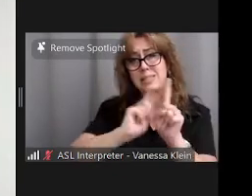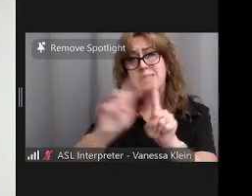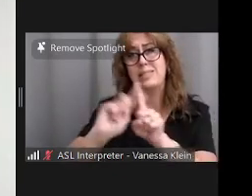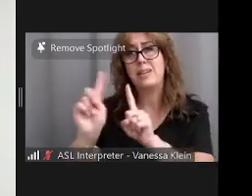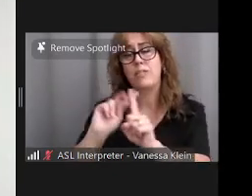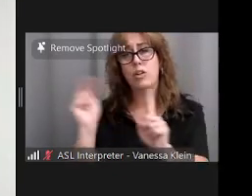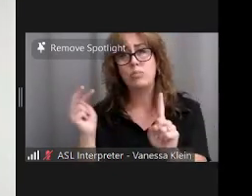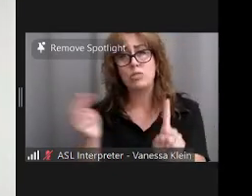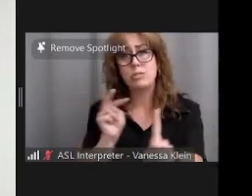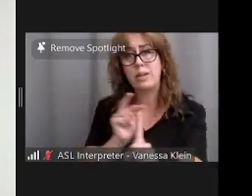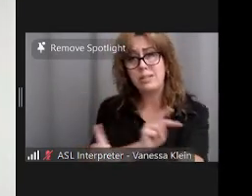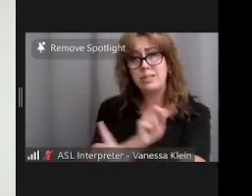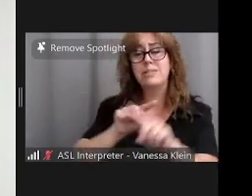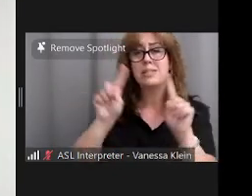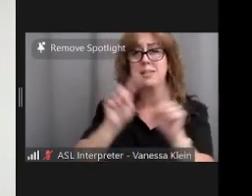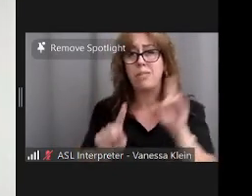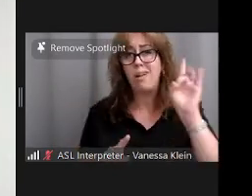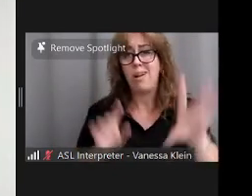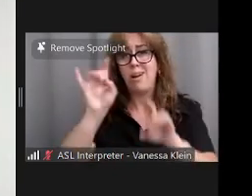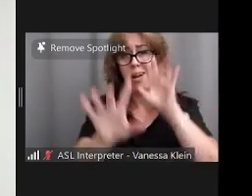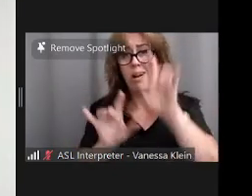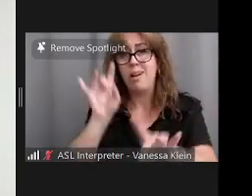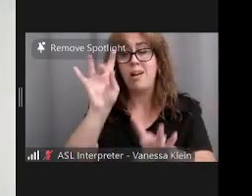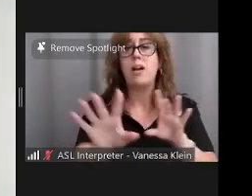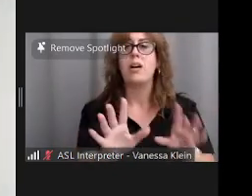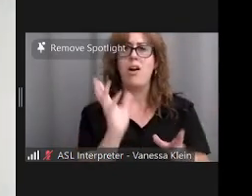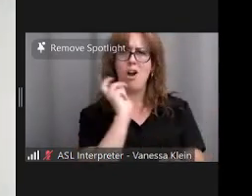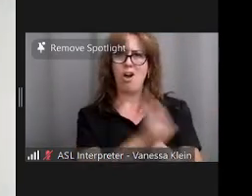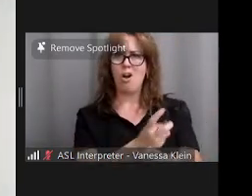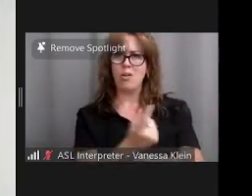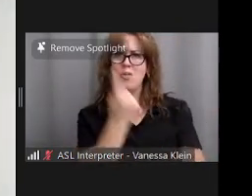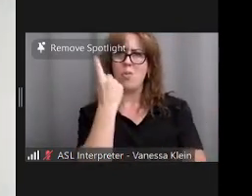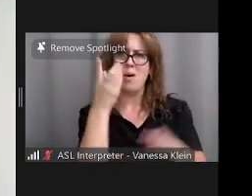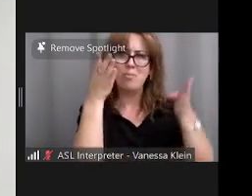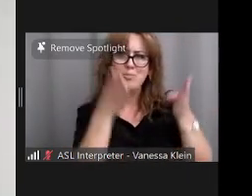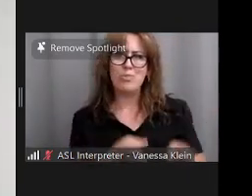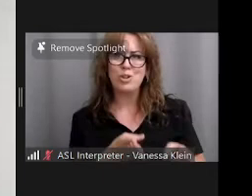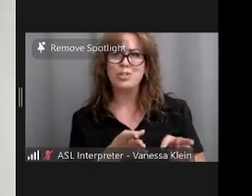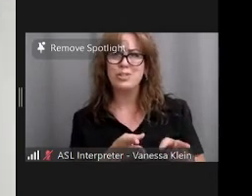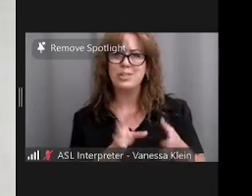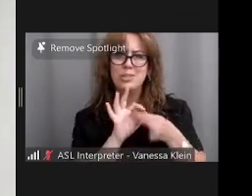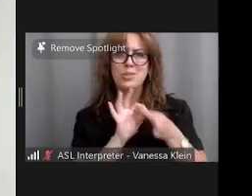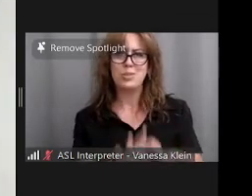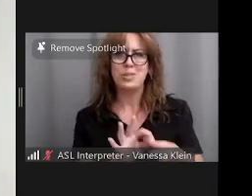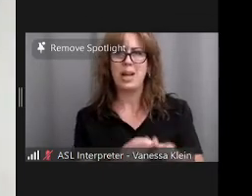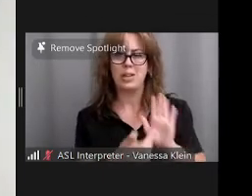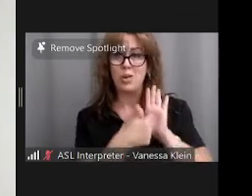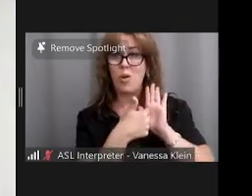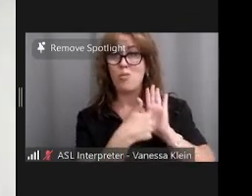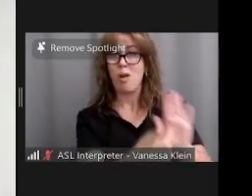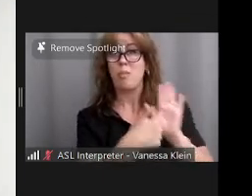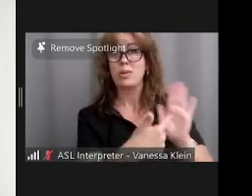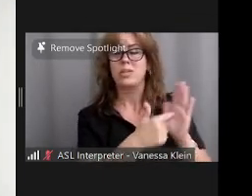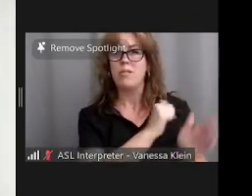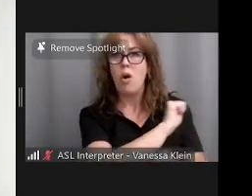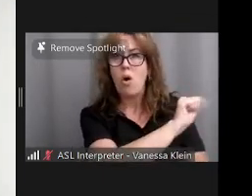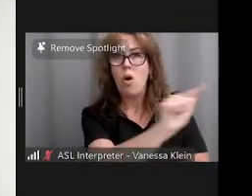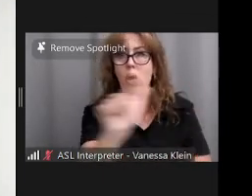really hard for one person to connect with or represent all groups in the